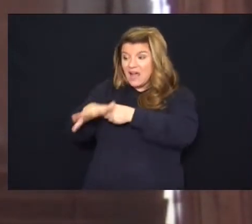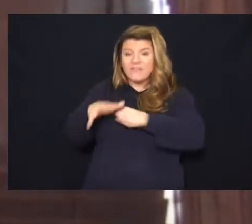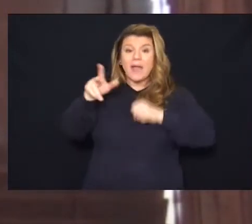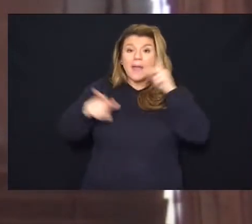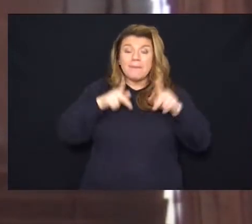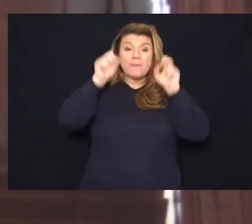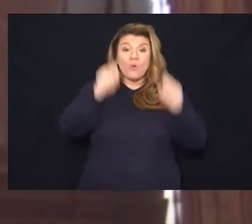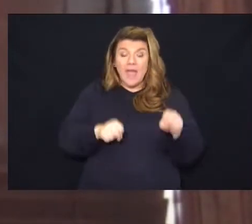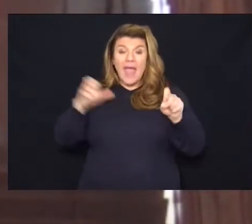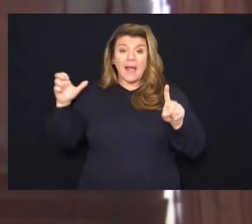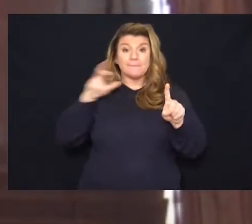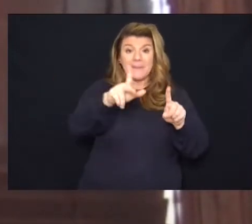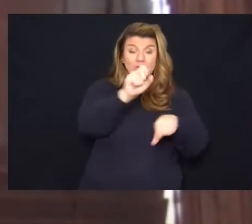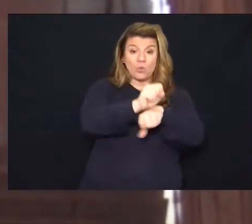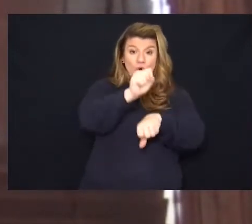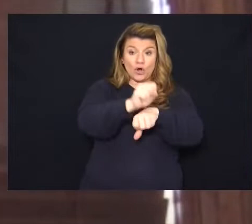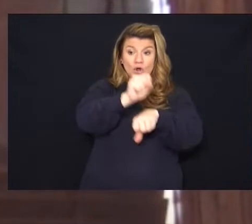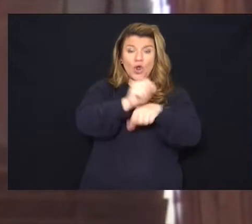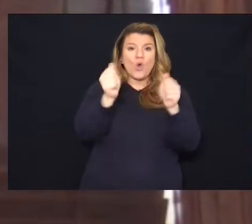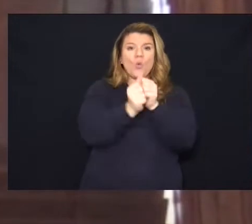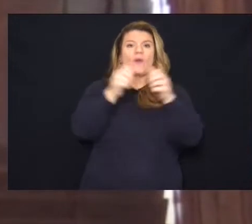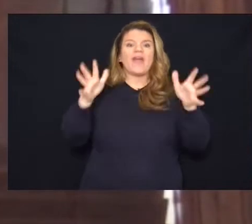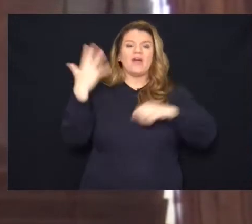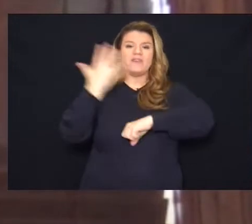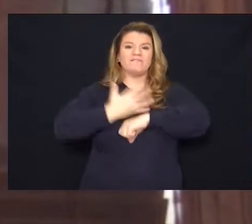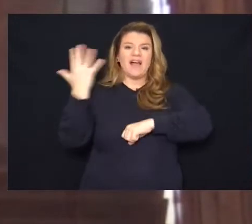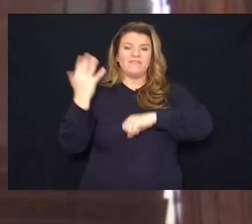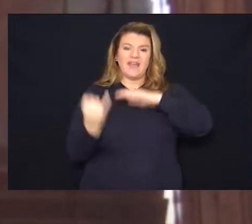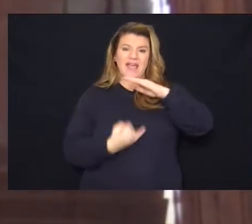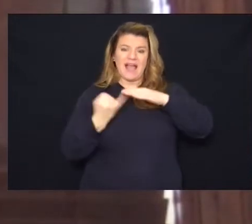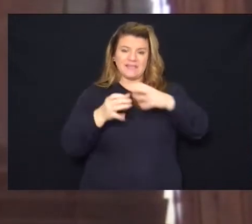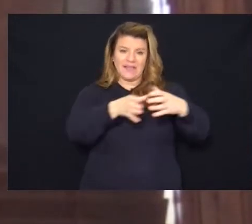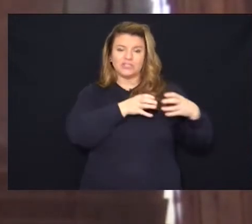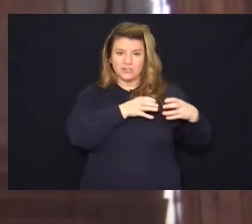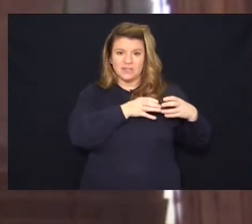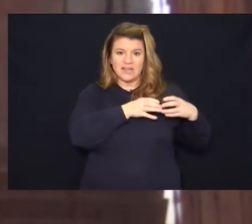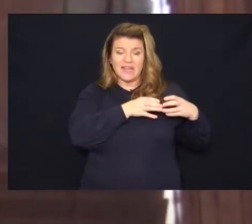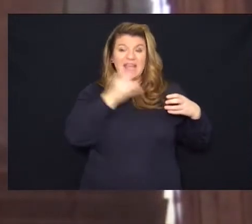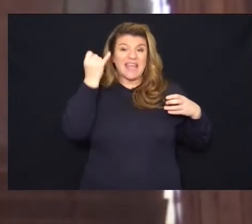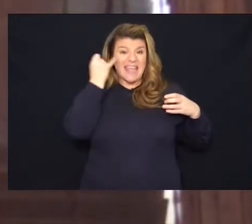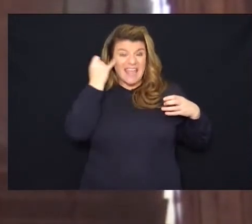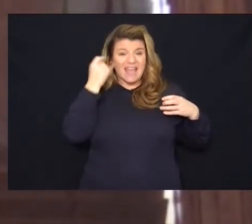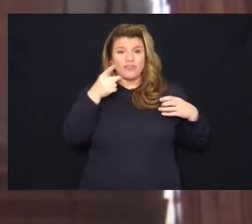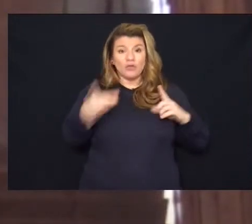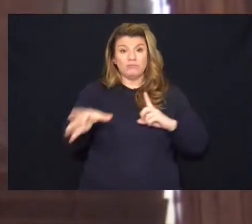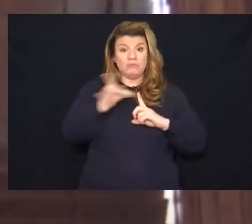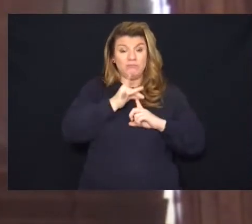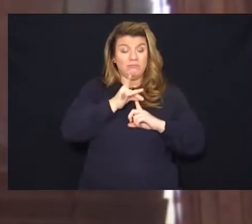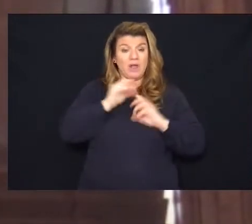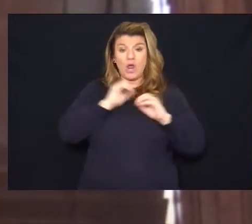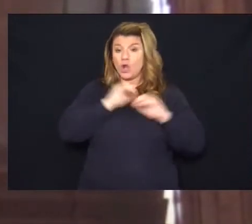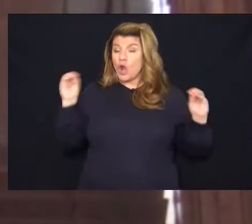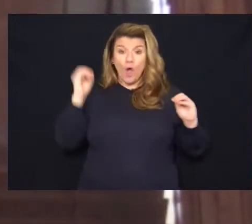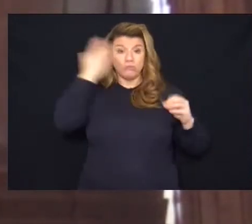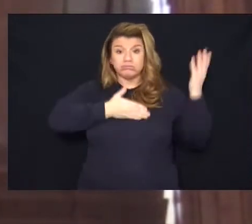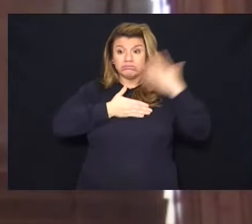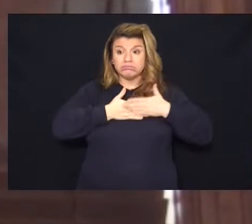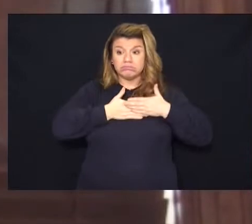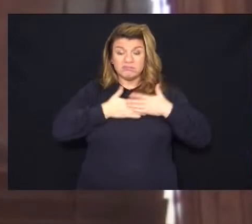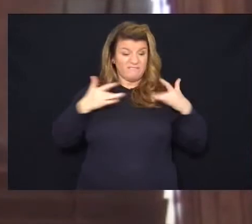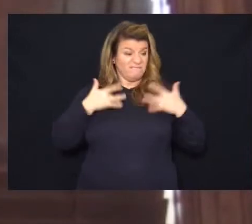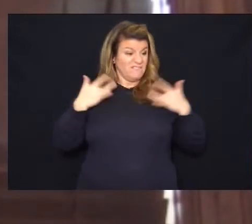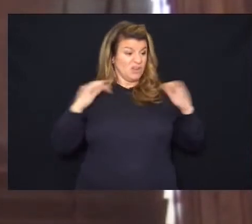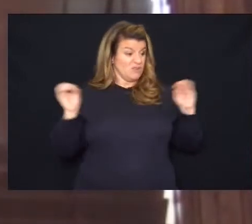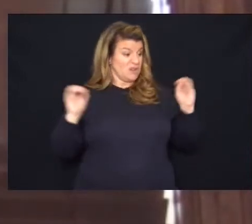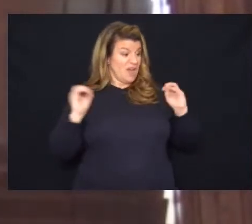work even without doing the 5-day isolation if they are asymptomatic, wearing a high